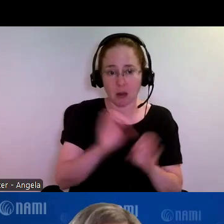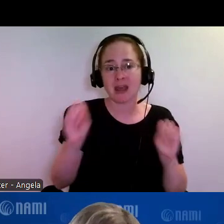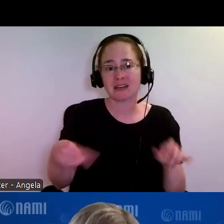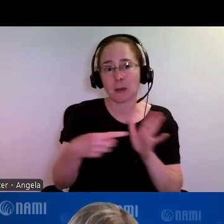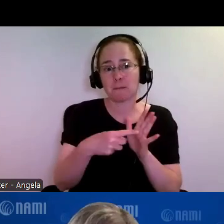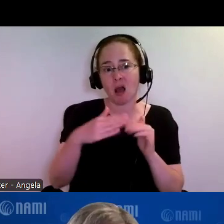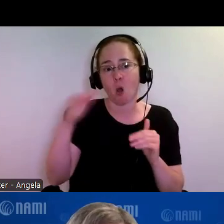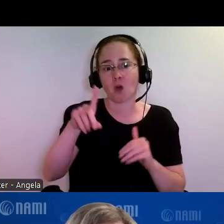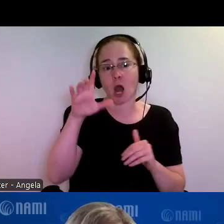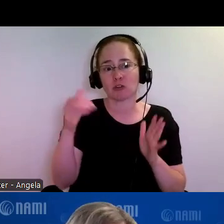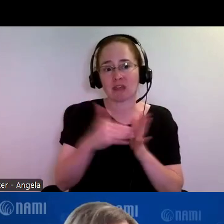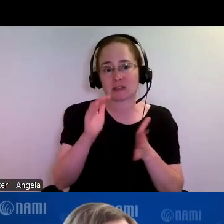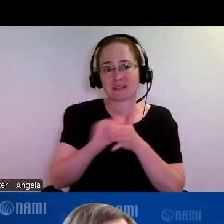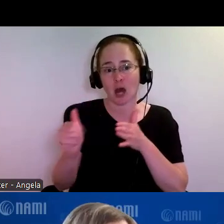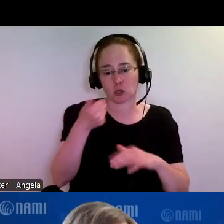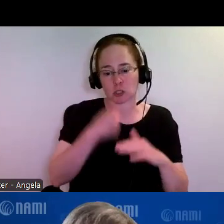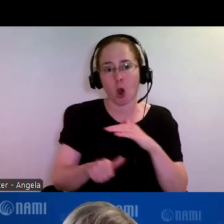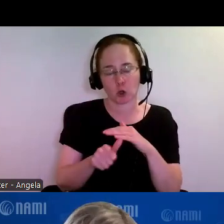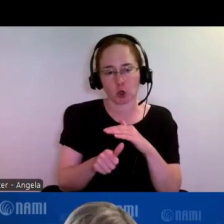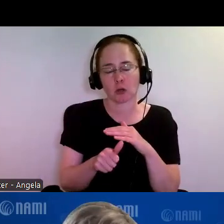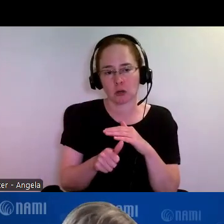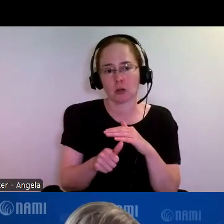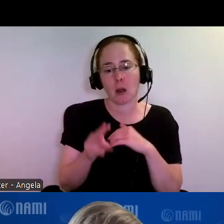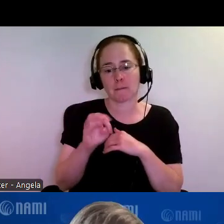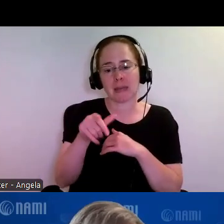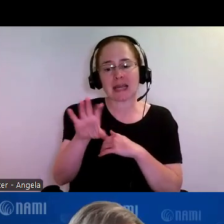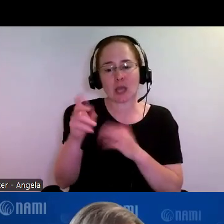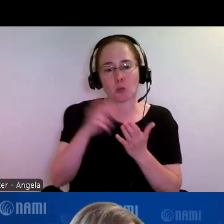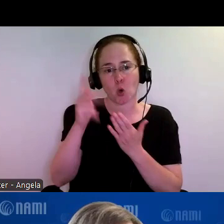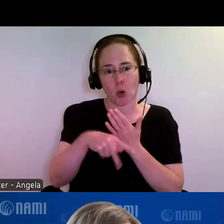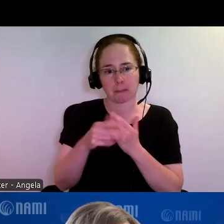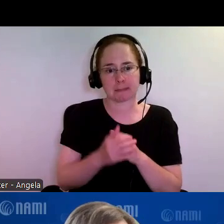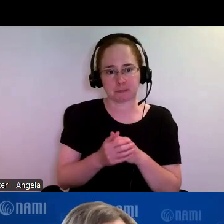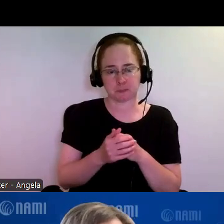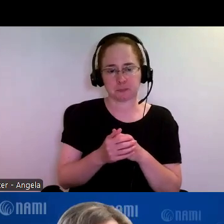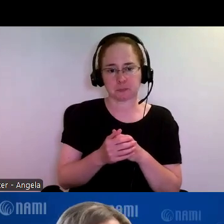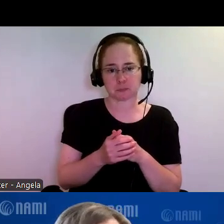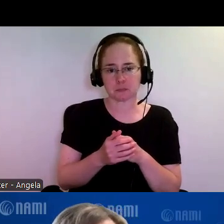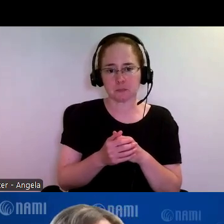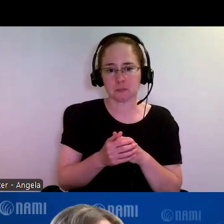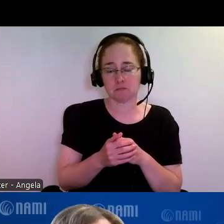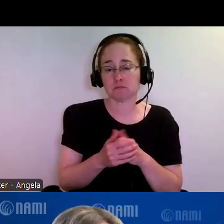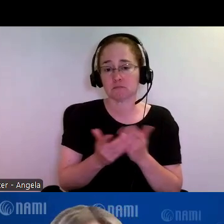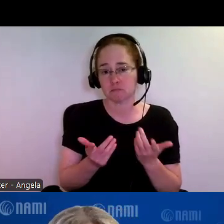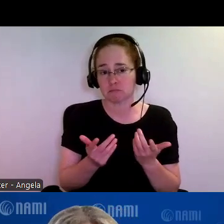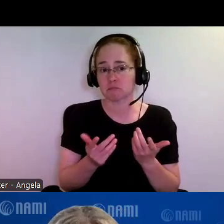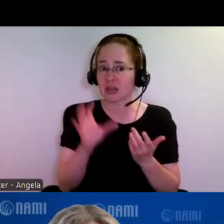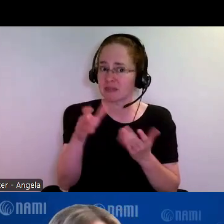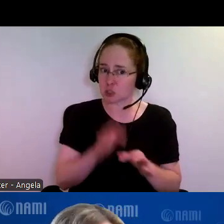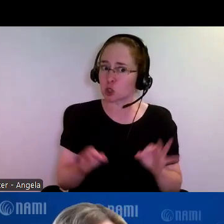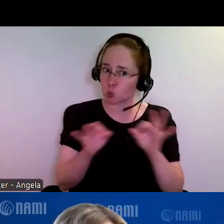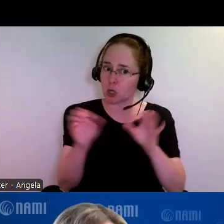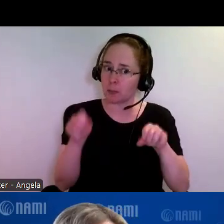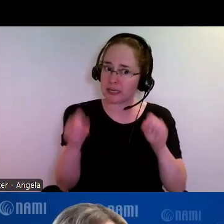than $100,000 under the Medicare program. We really view this as a critical